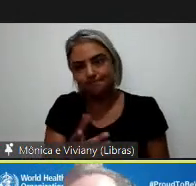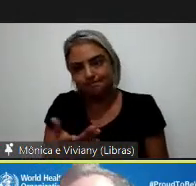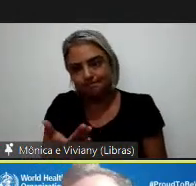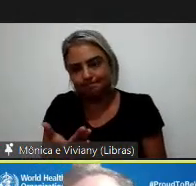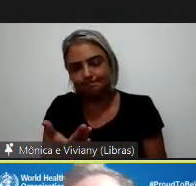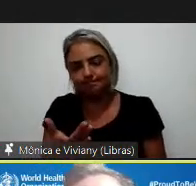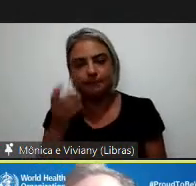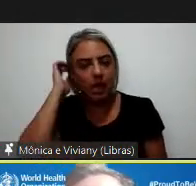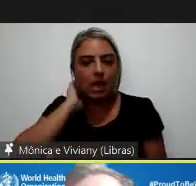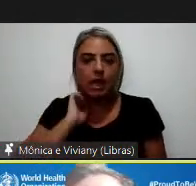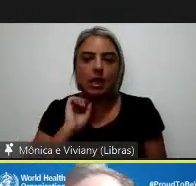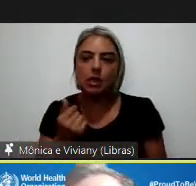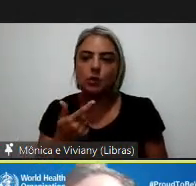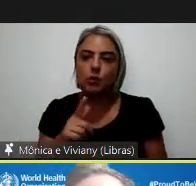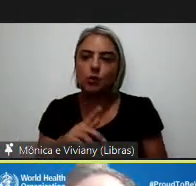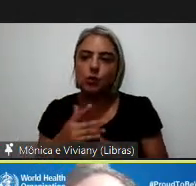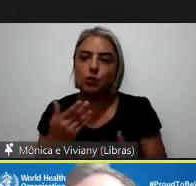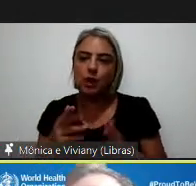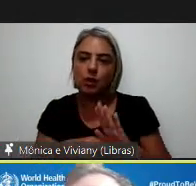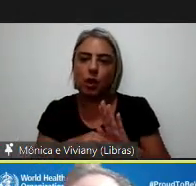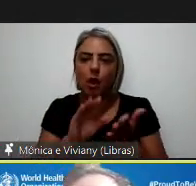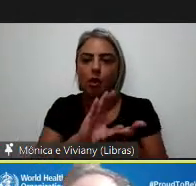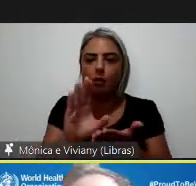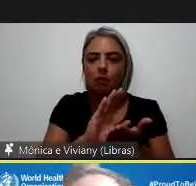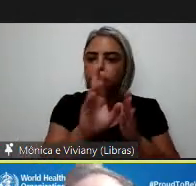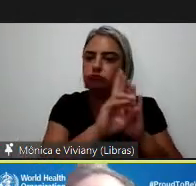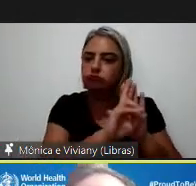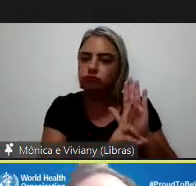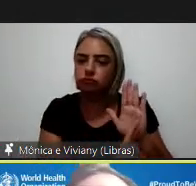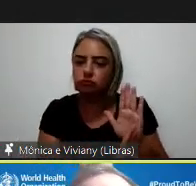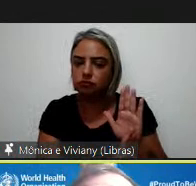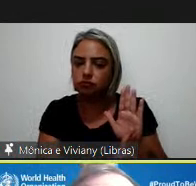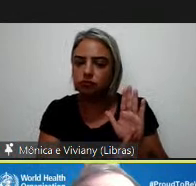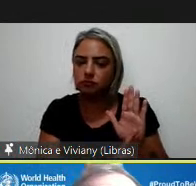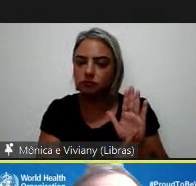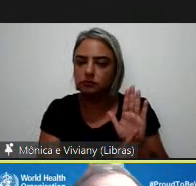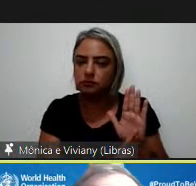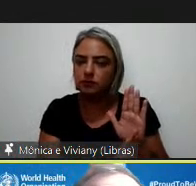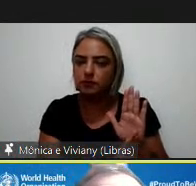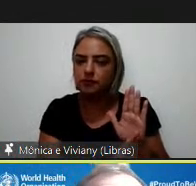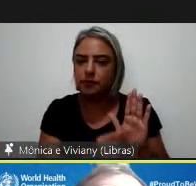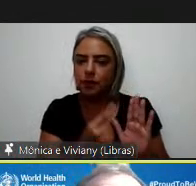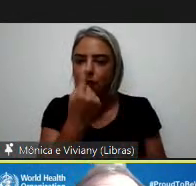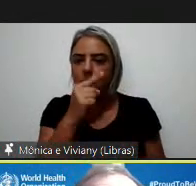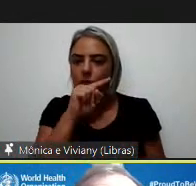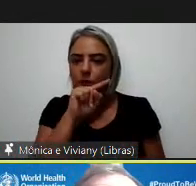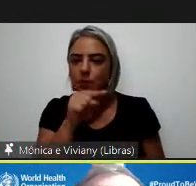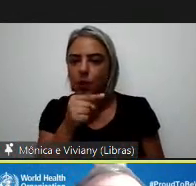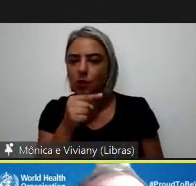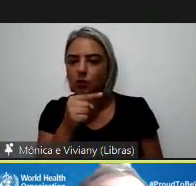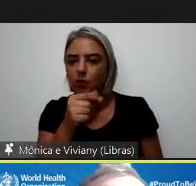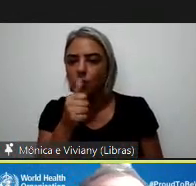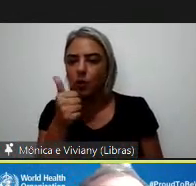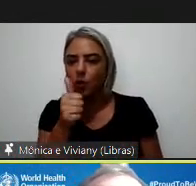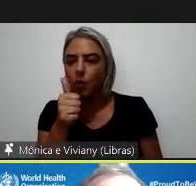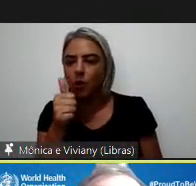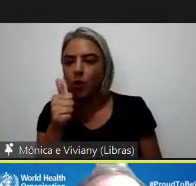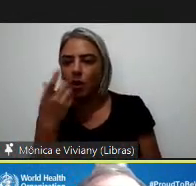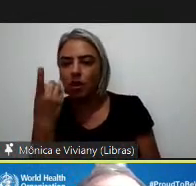investment of donors, it's $1.11. And you see, if you compare with